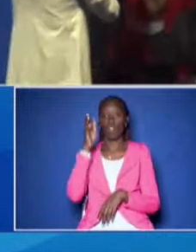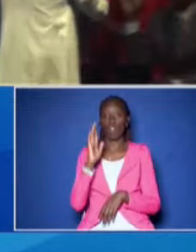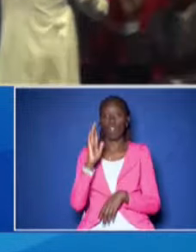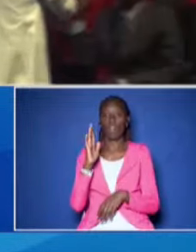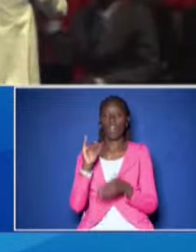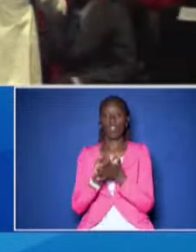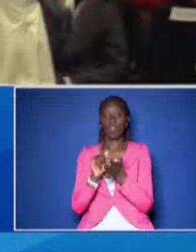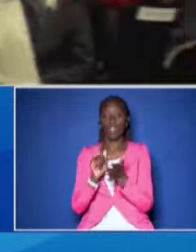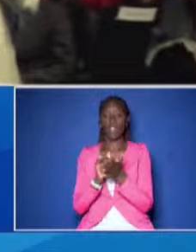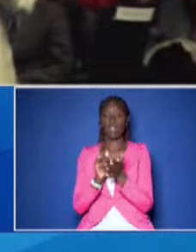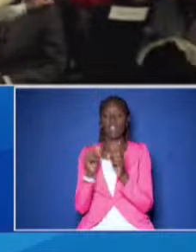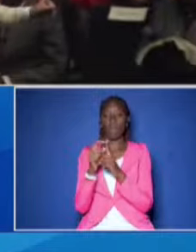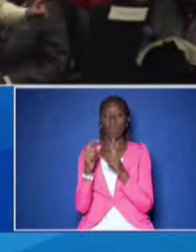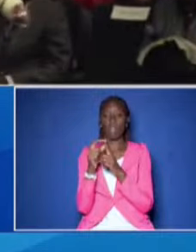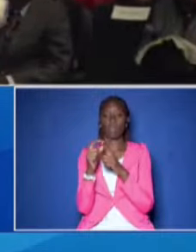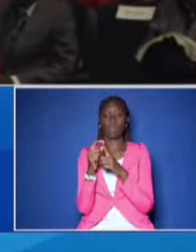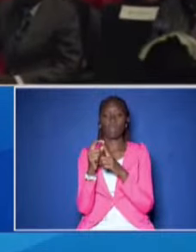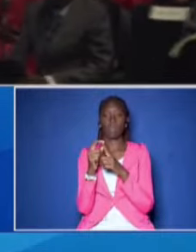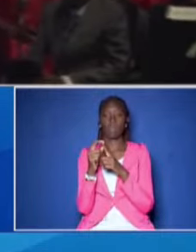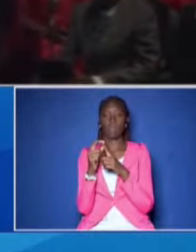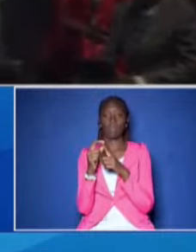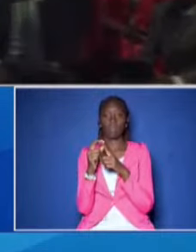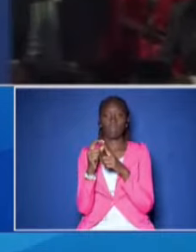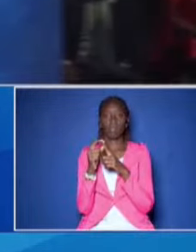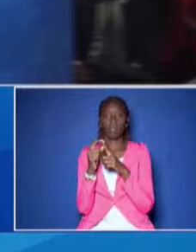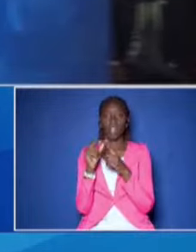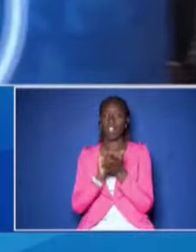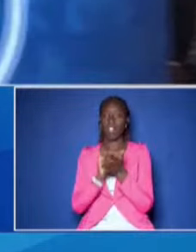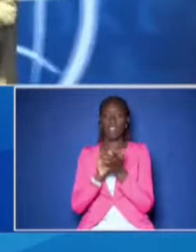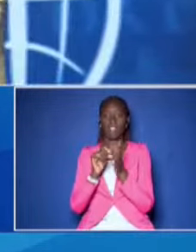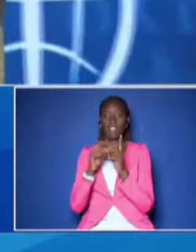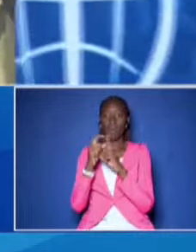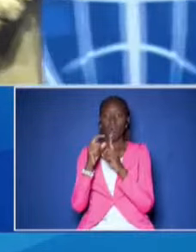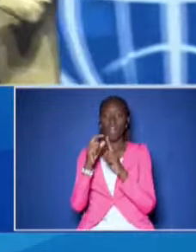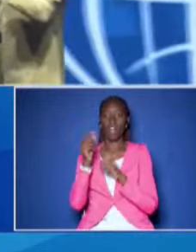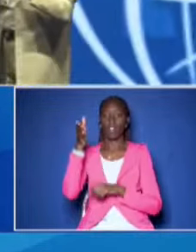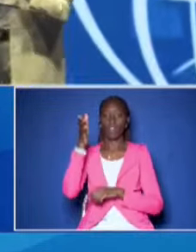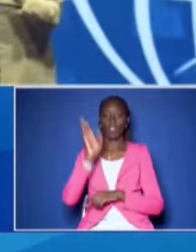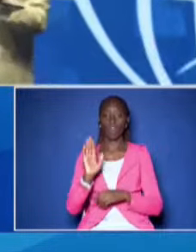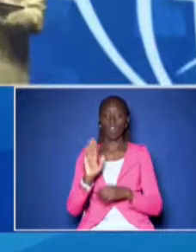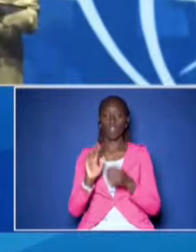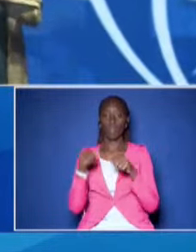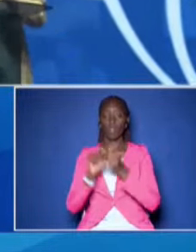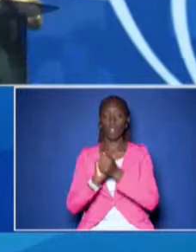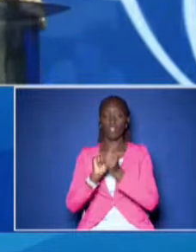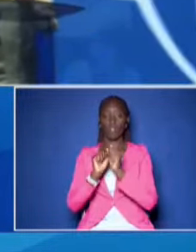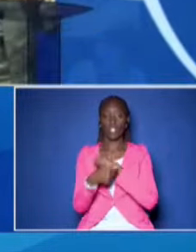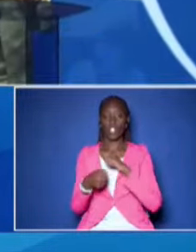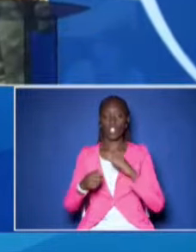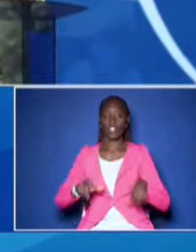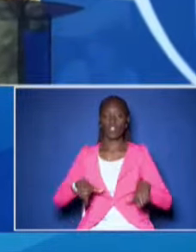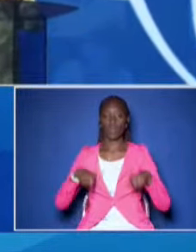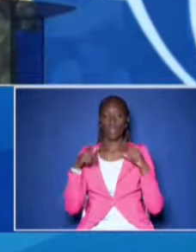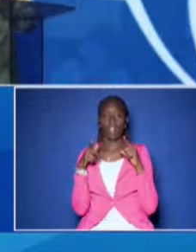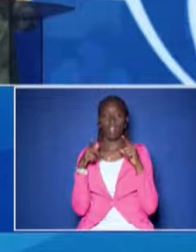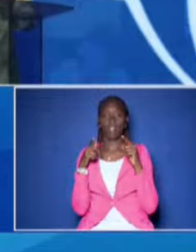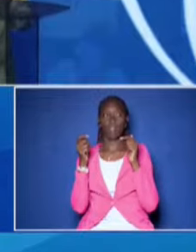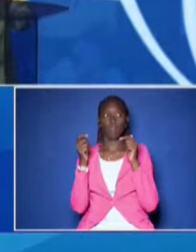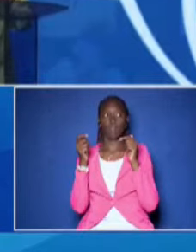the scriptures that's the word of God that will change your